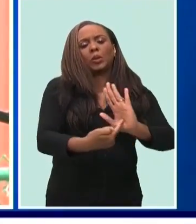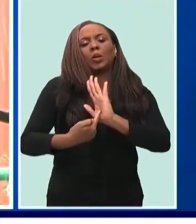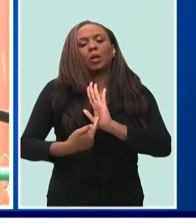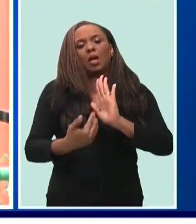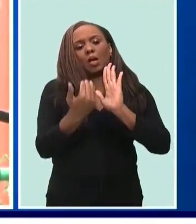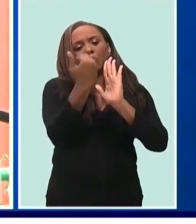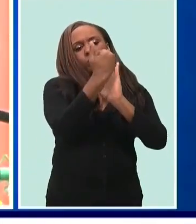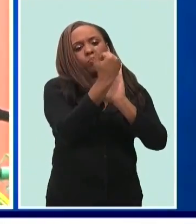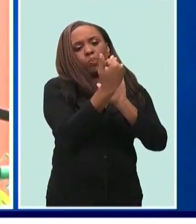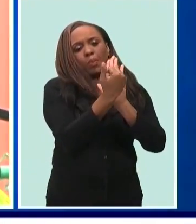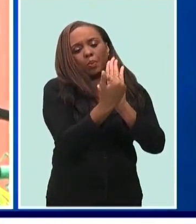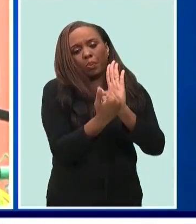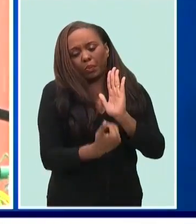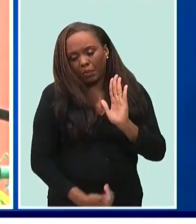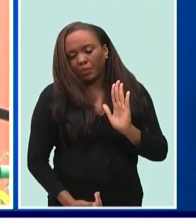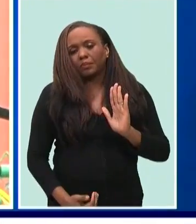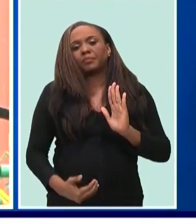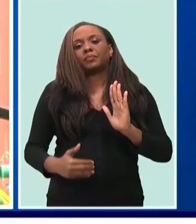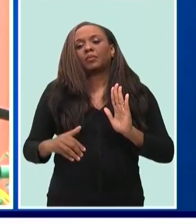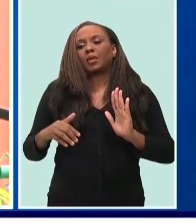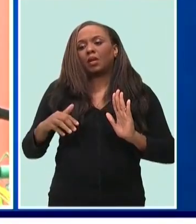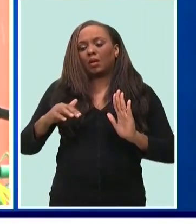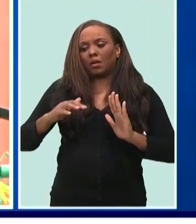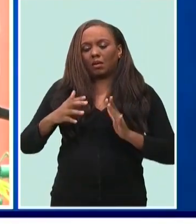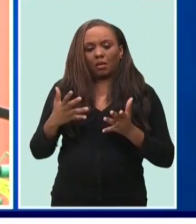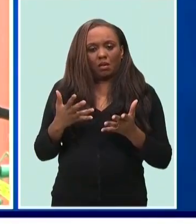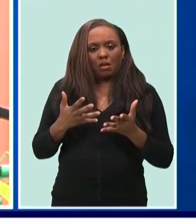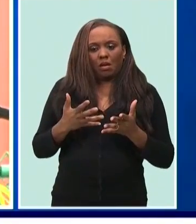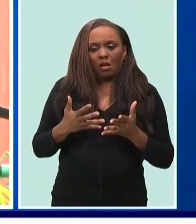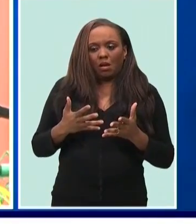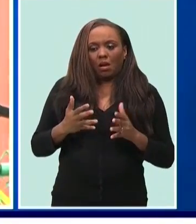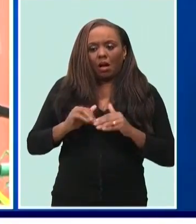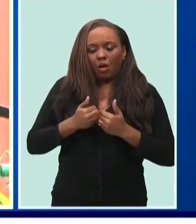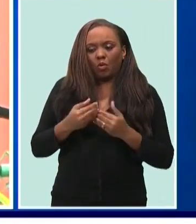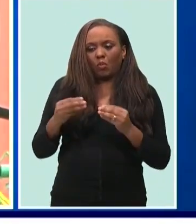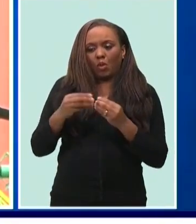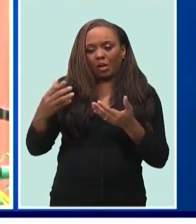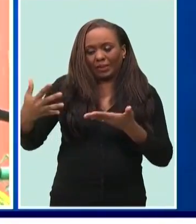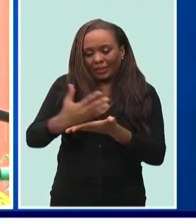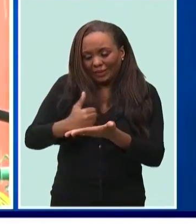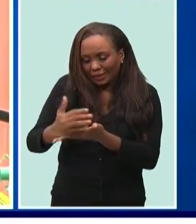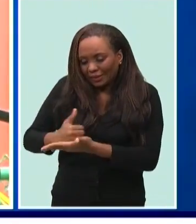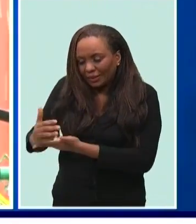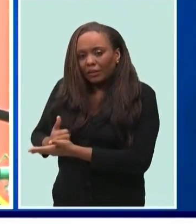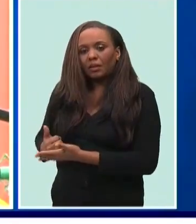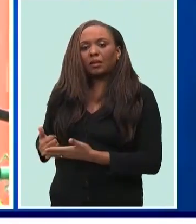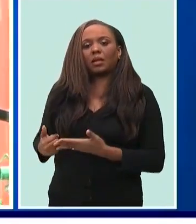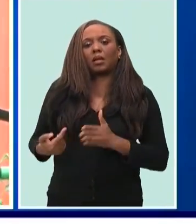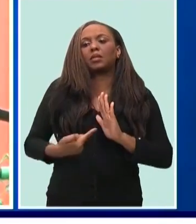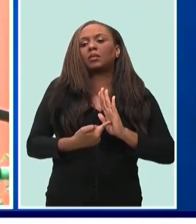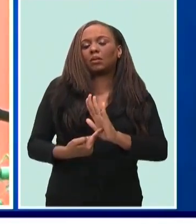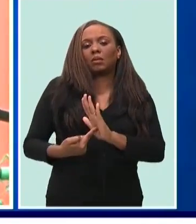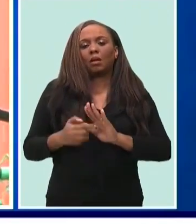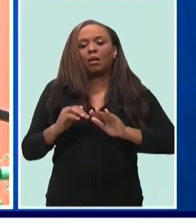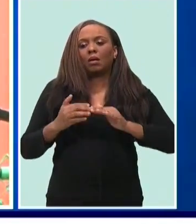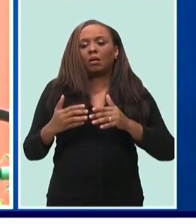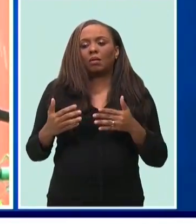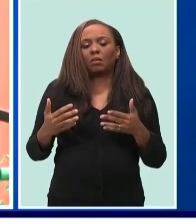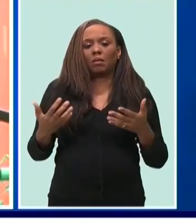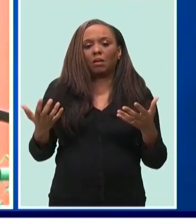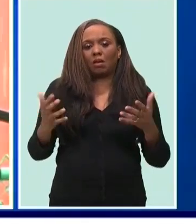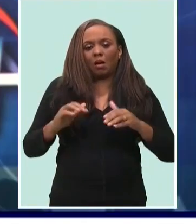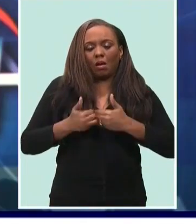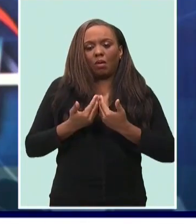just what may be a revenue shortfall, but more importantly, where Barbados is and where we must take